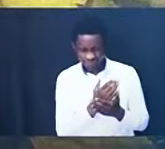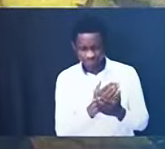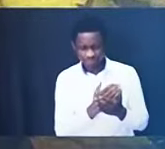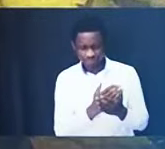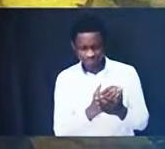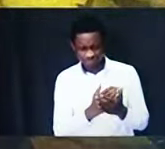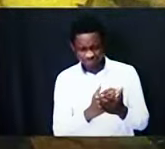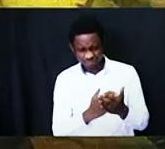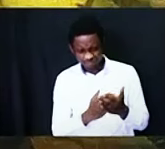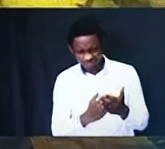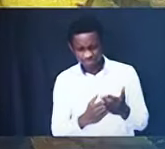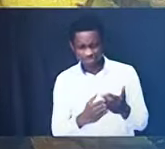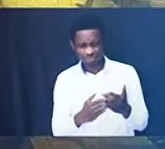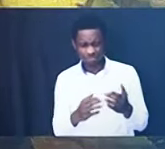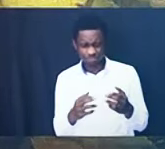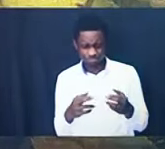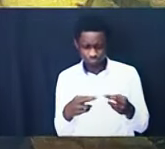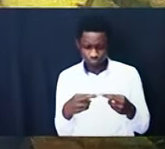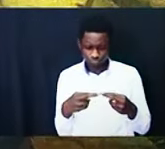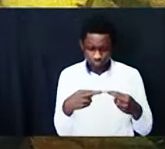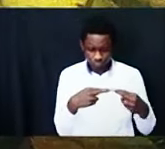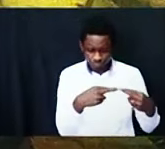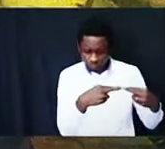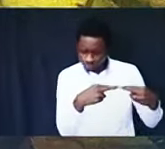or some mutual relationship